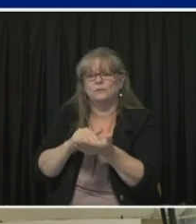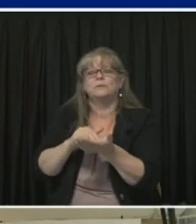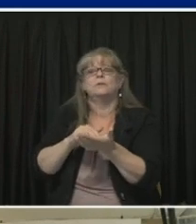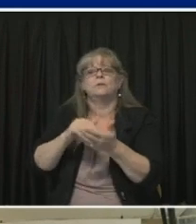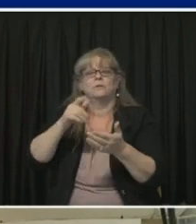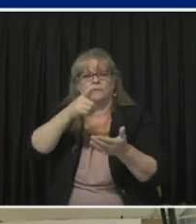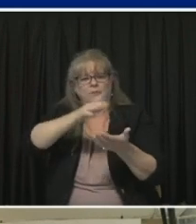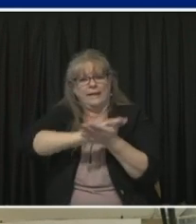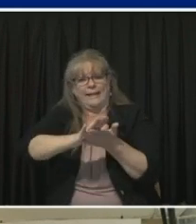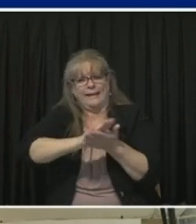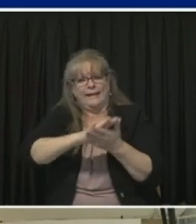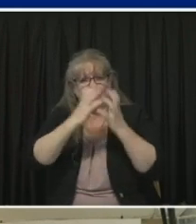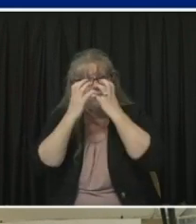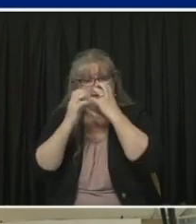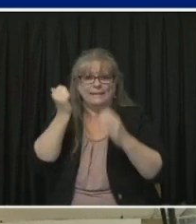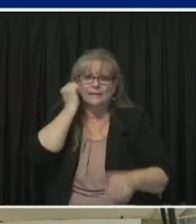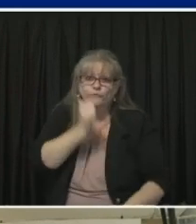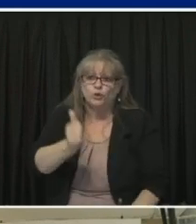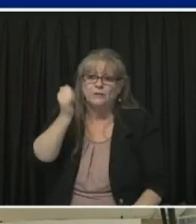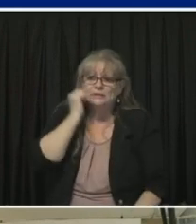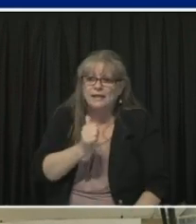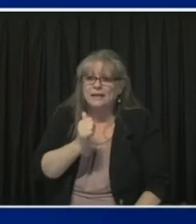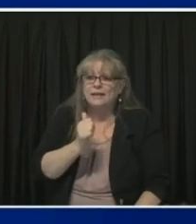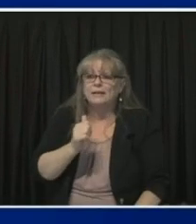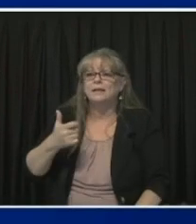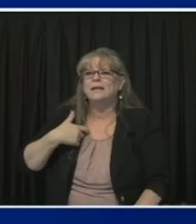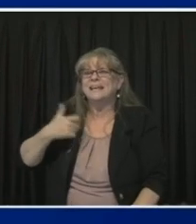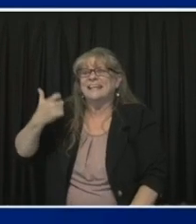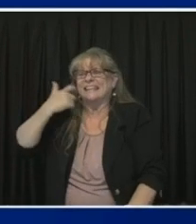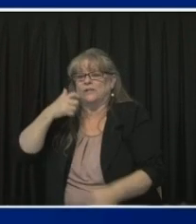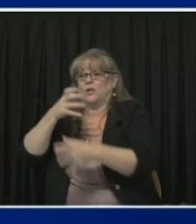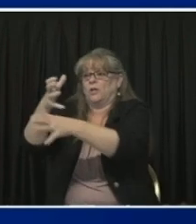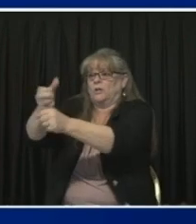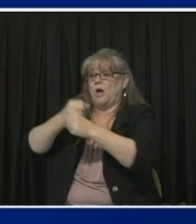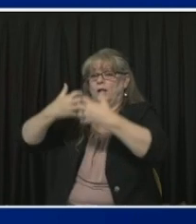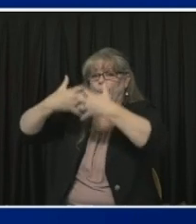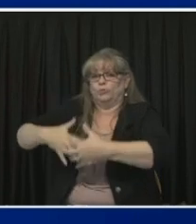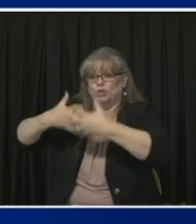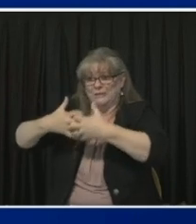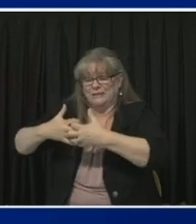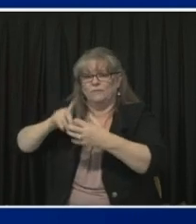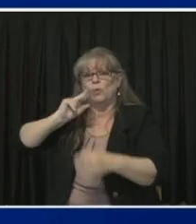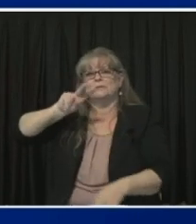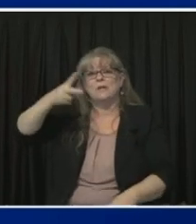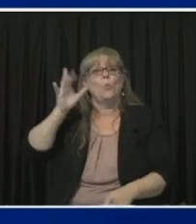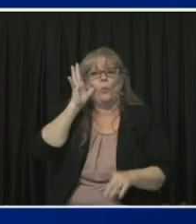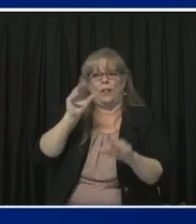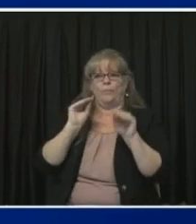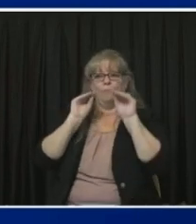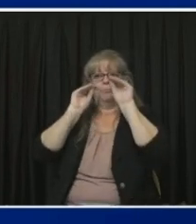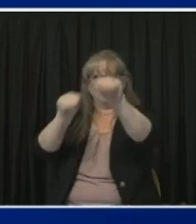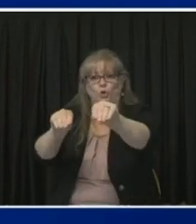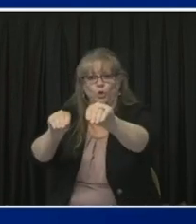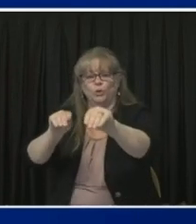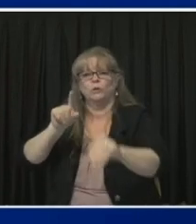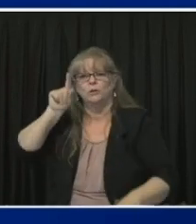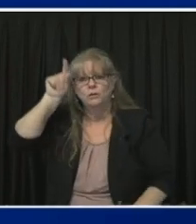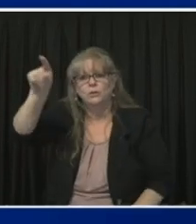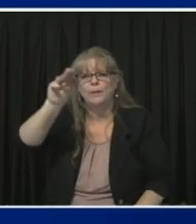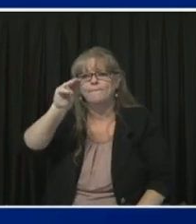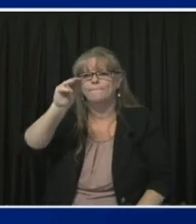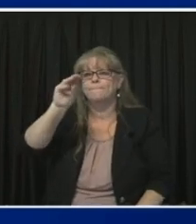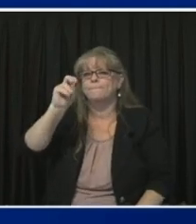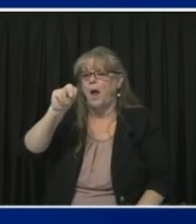system in. It'll begin operating in Montrose next week. So in addition to the new PPE, and here's what this looks like, we are now able